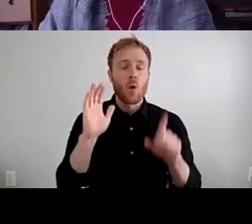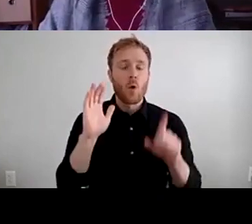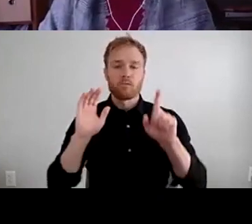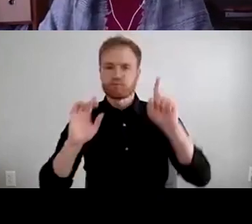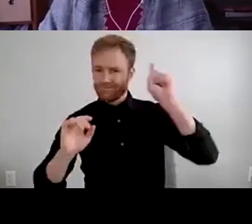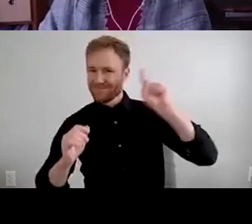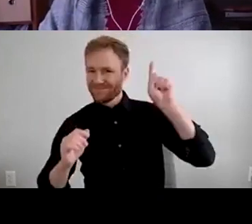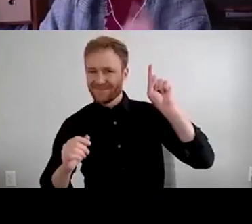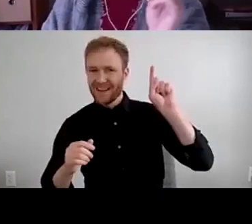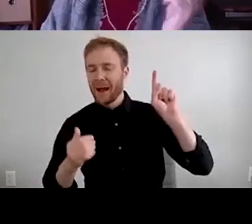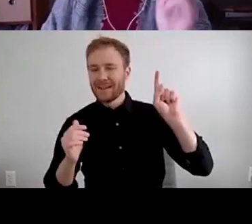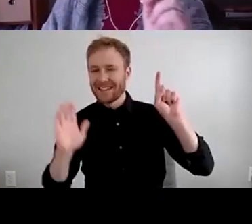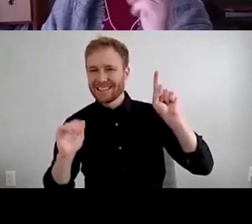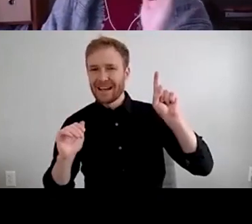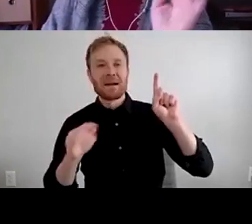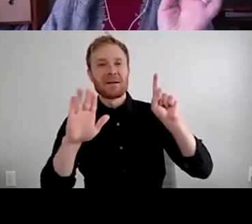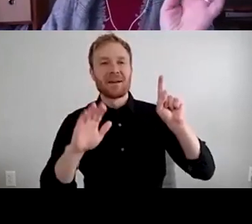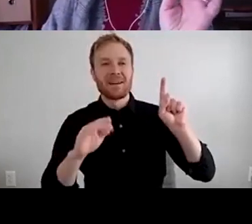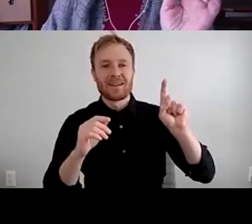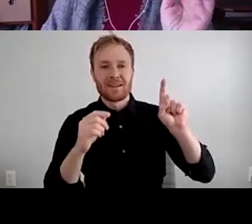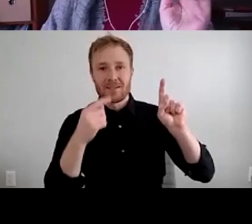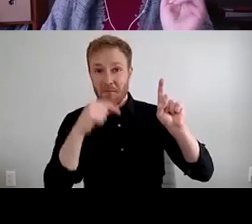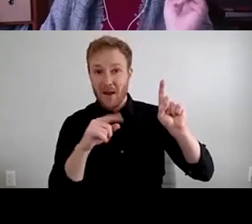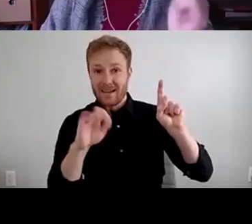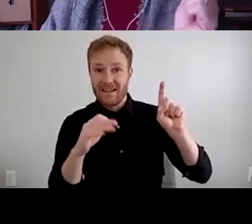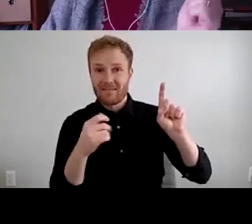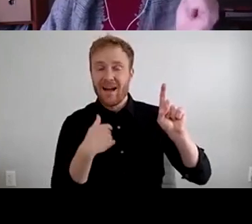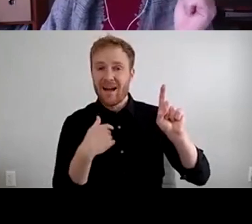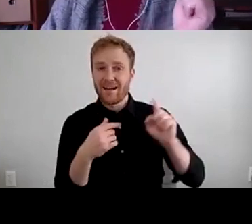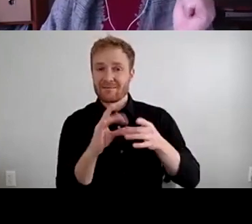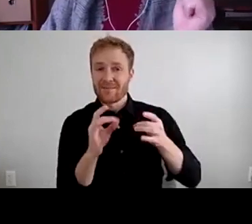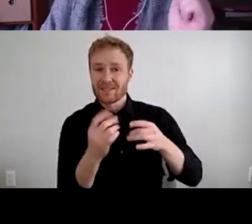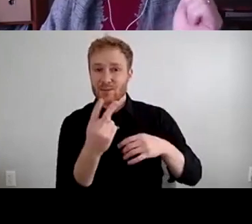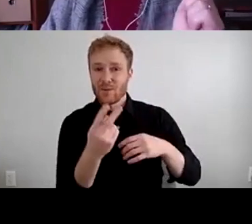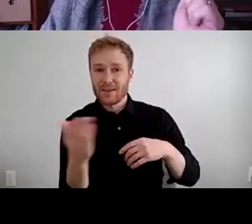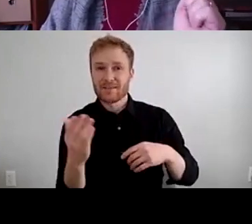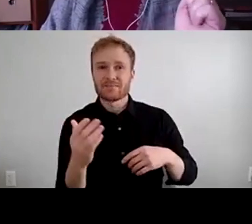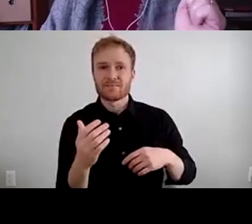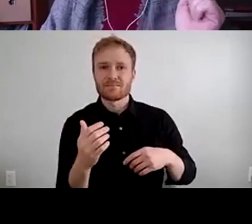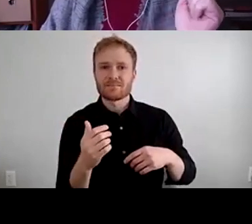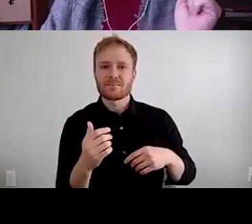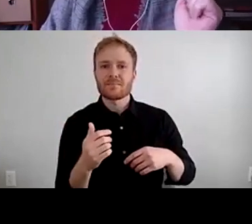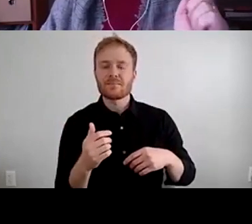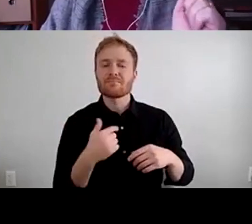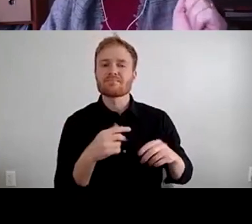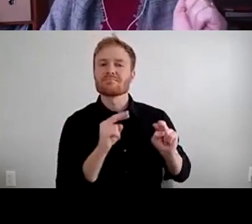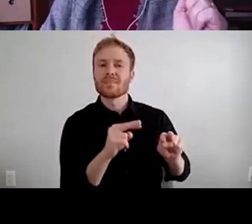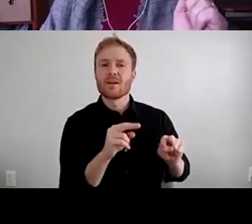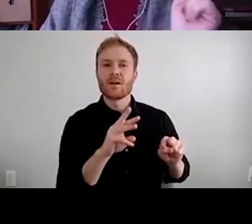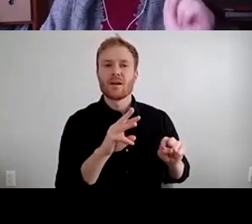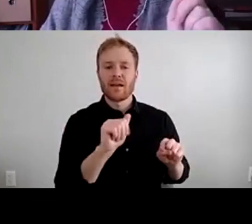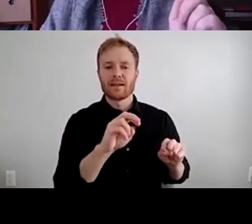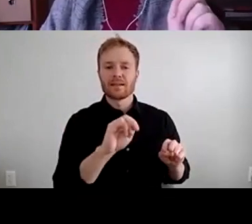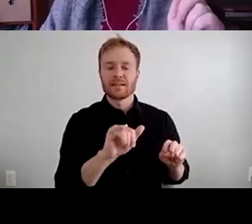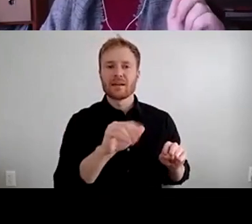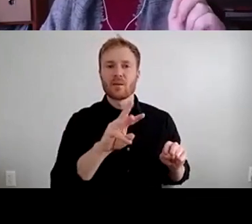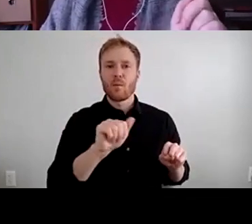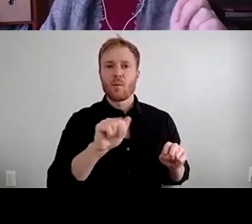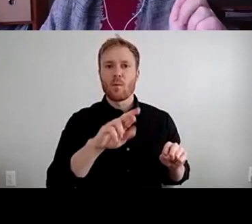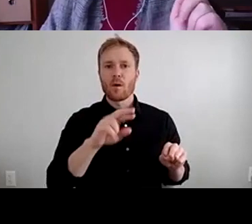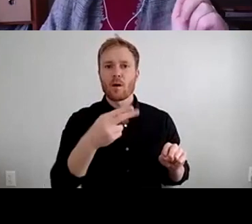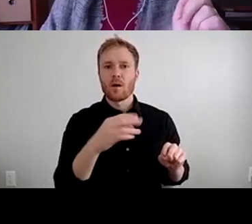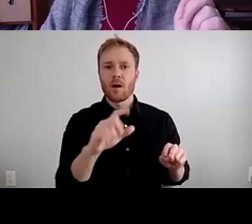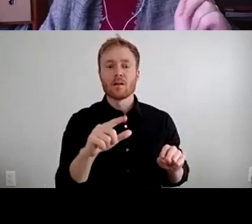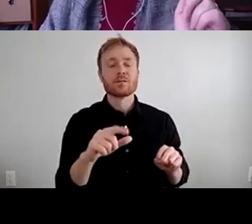Mr. Chair, may I just qualify two things? First of all, I just looked it up and Andy Warhol is Slovakian, which is not the